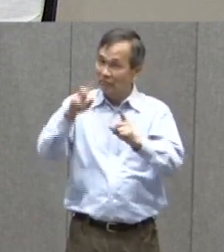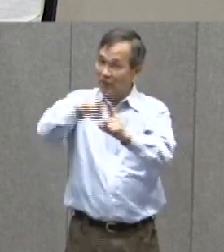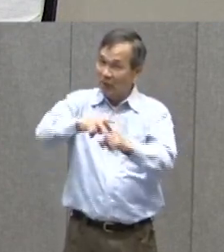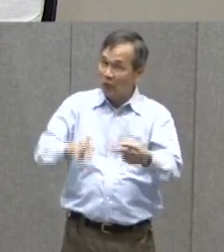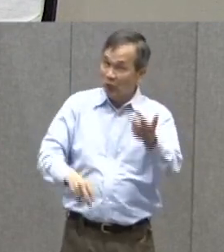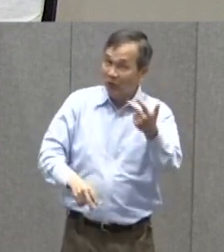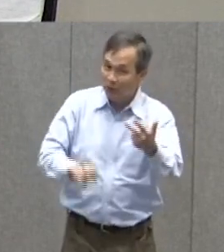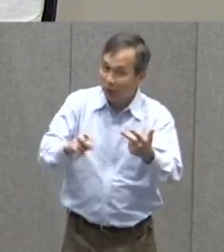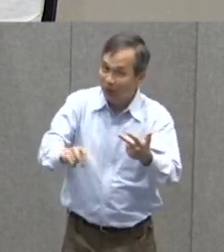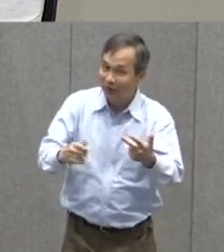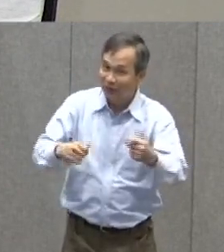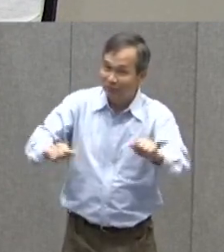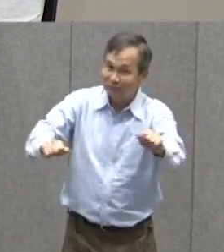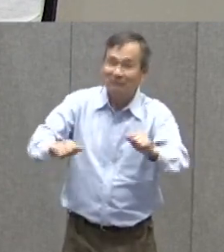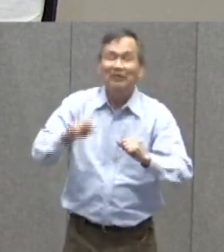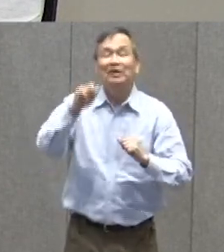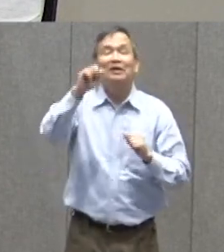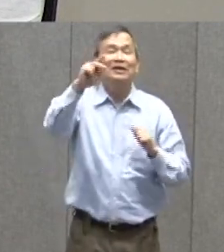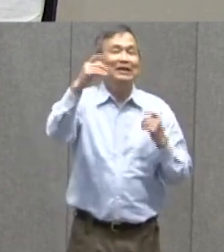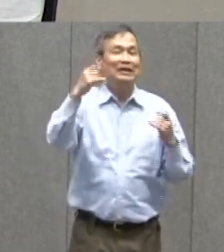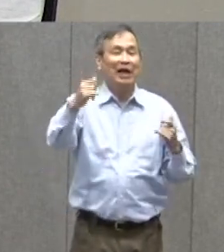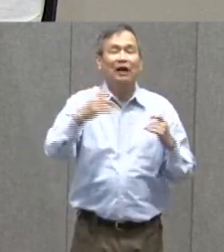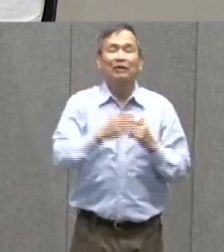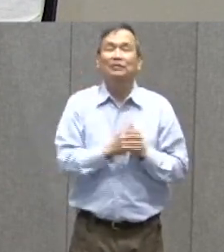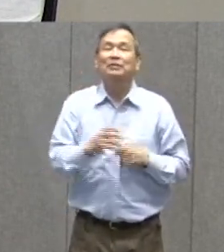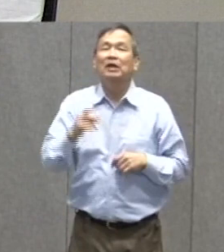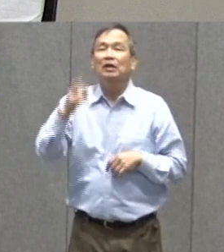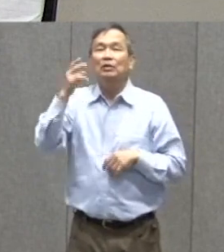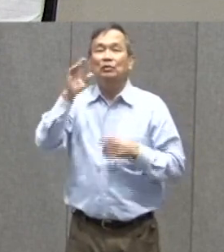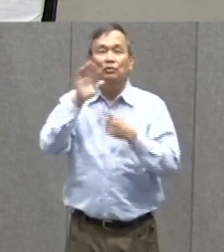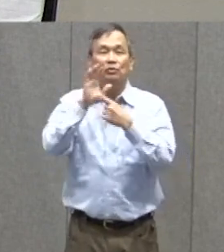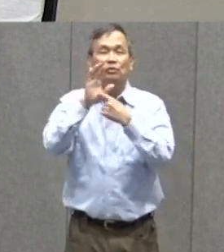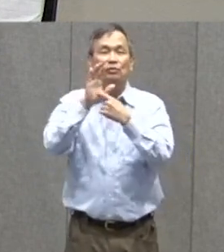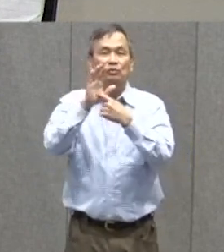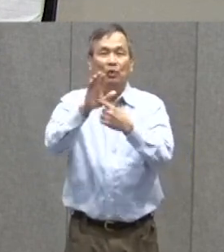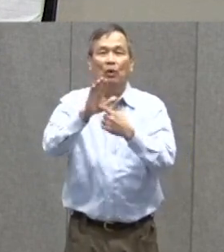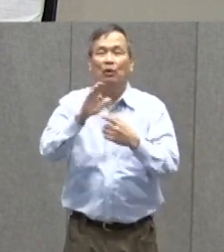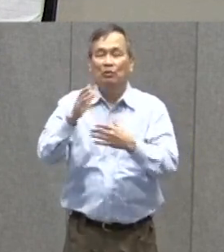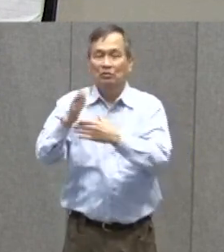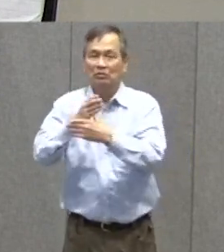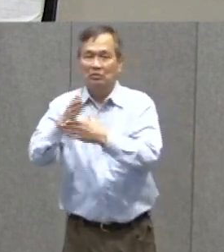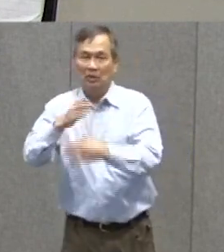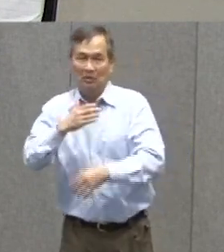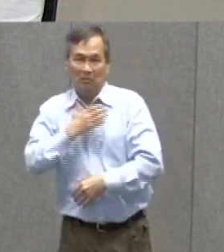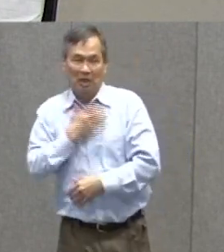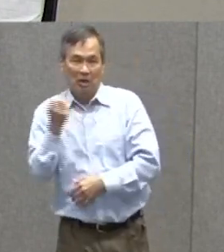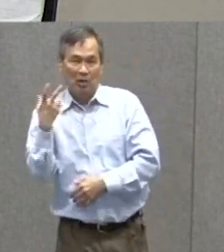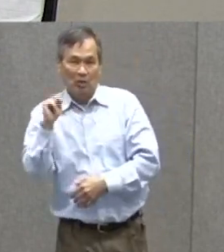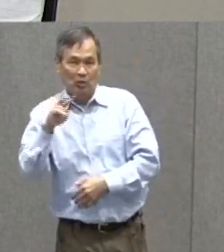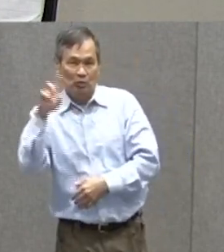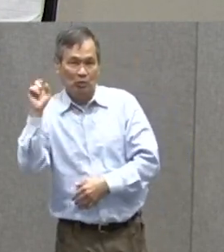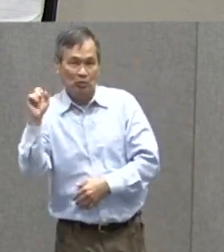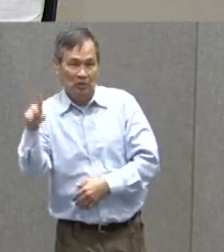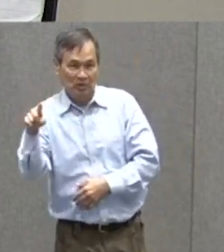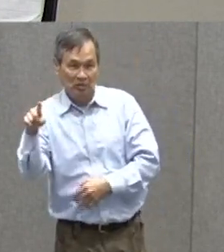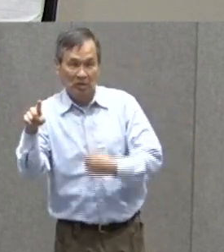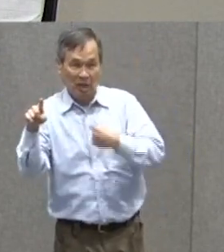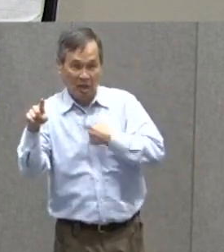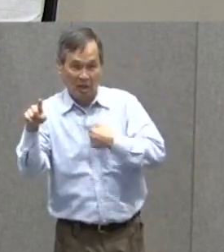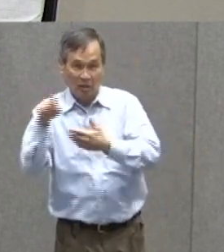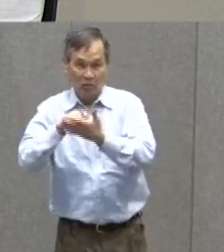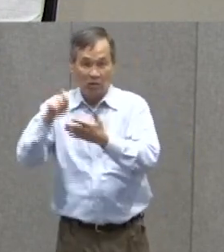as well. So we're going to move over here, and I'm going to share my questions that I